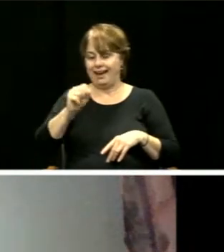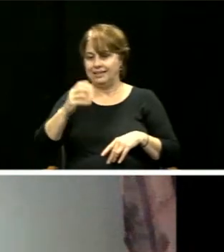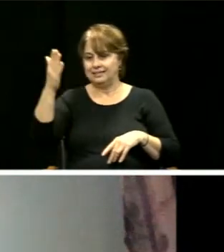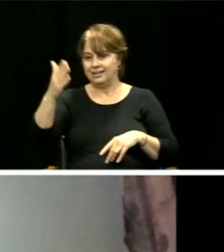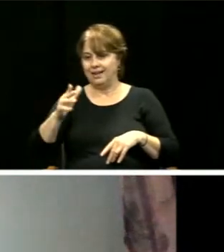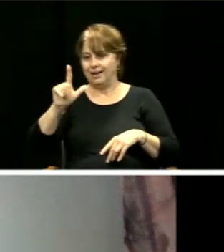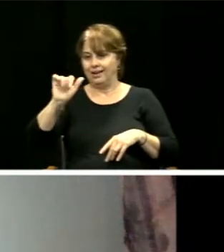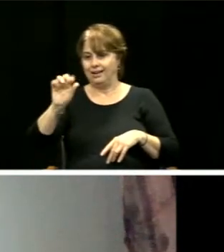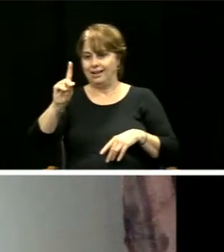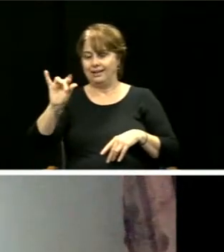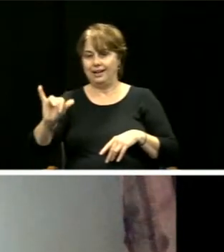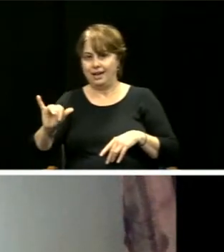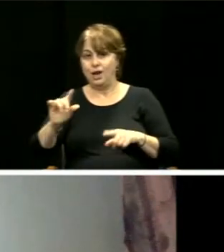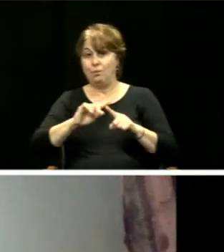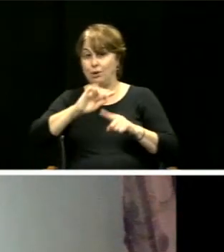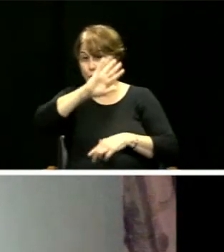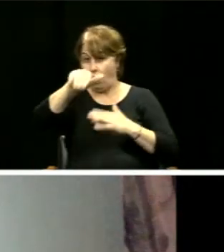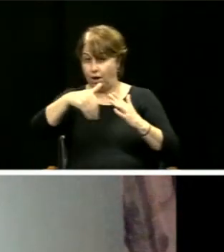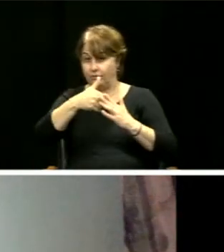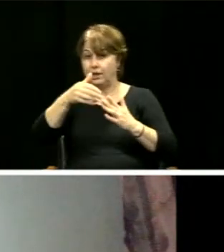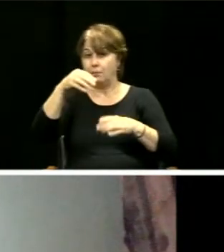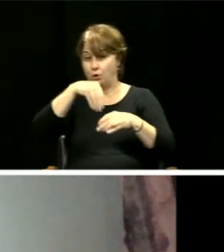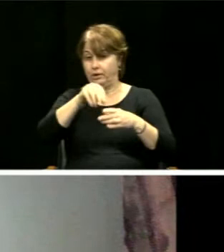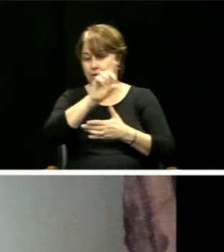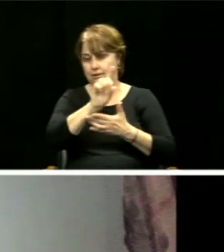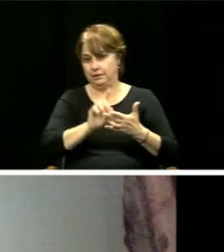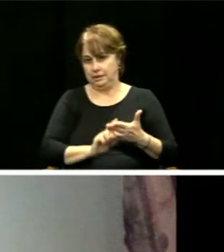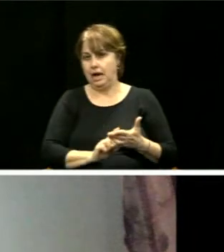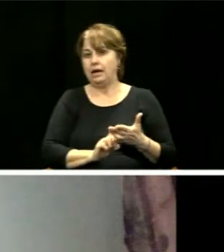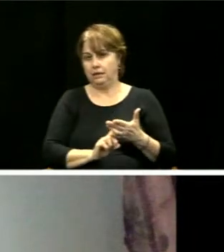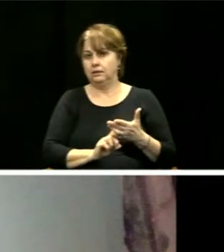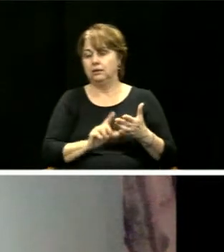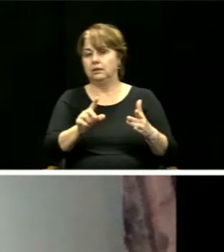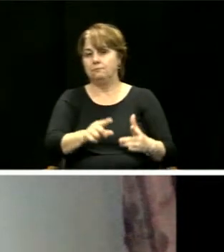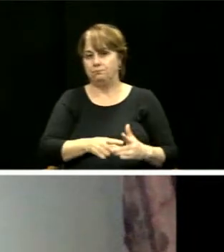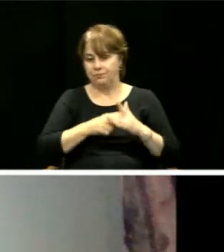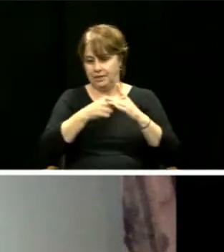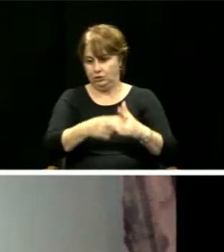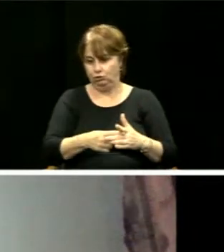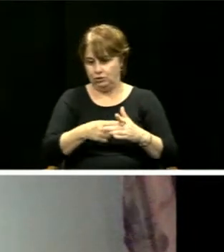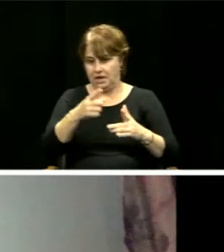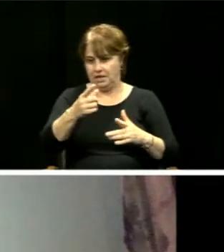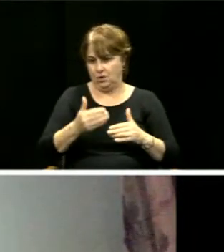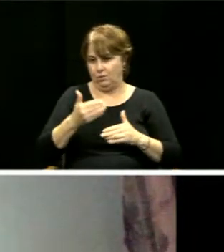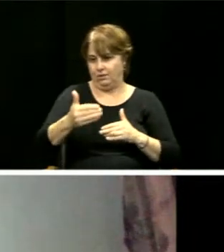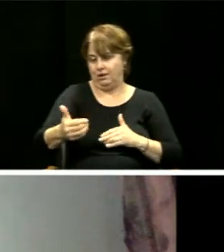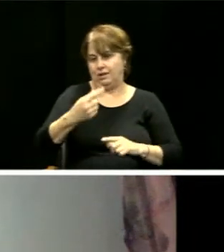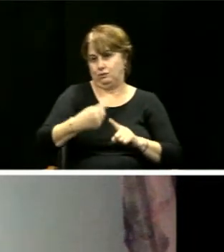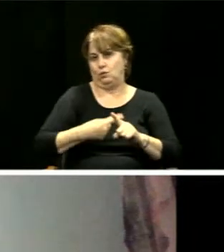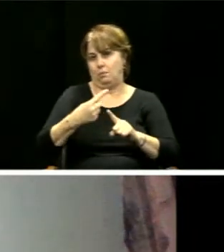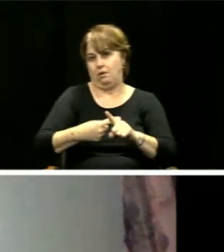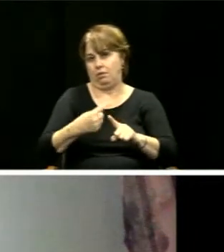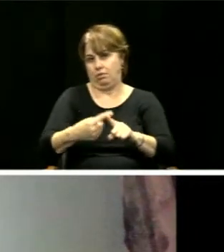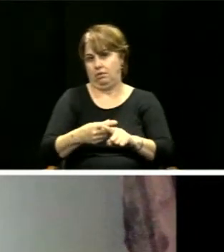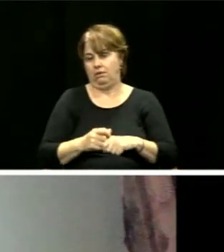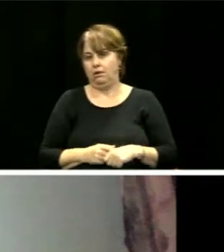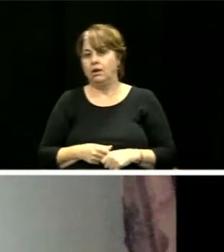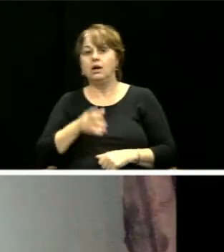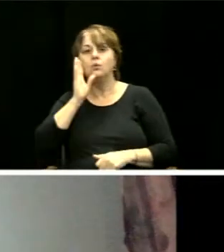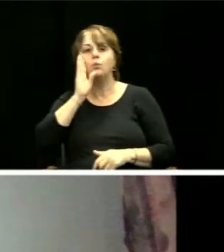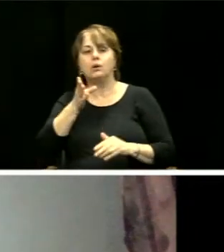those are in the design that's being initiated, within the next few months and going to be